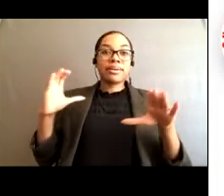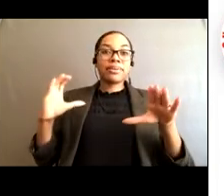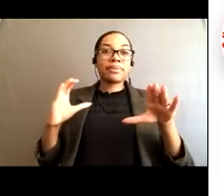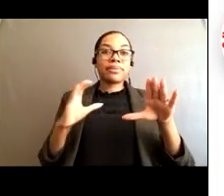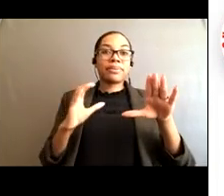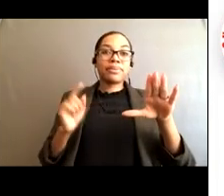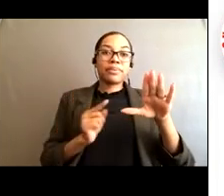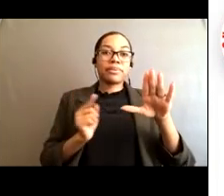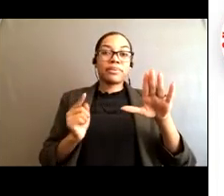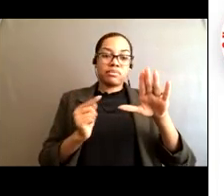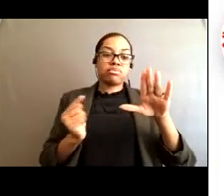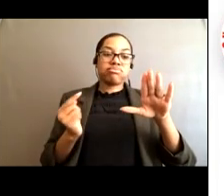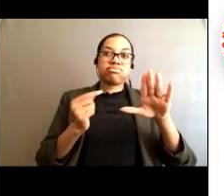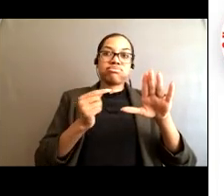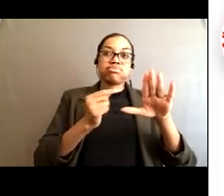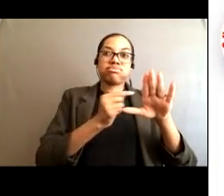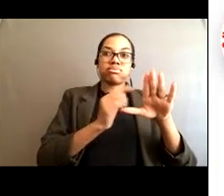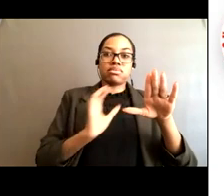so